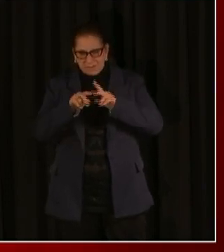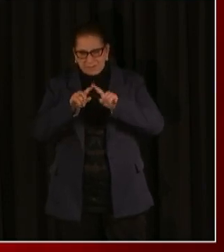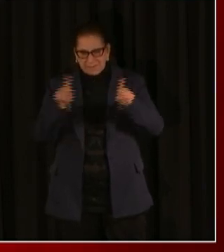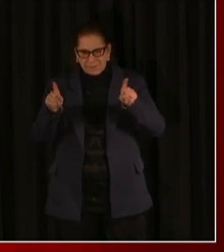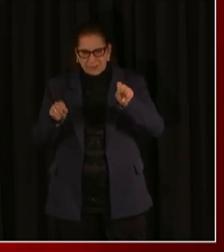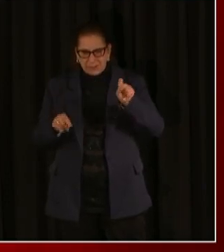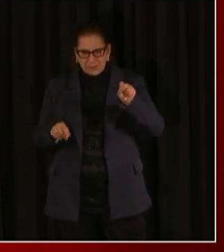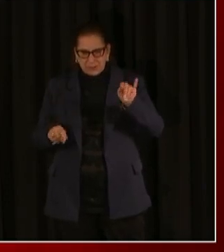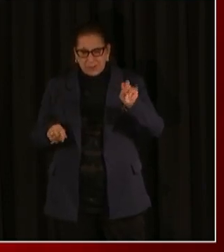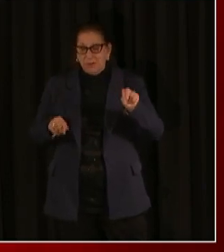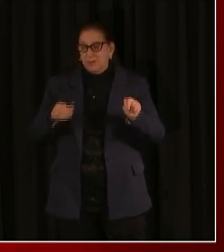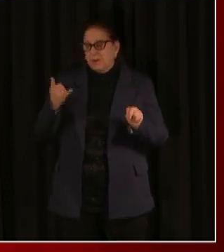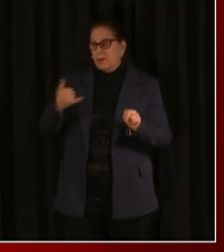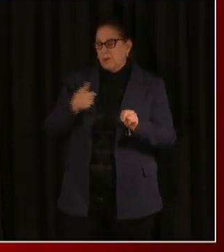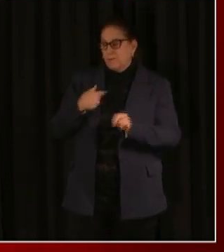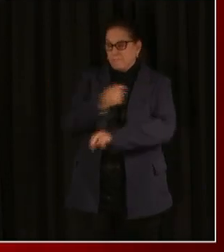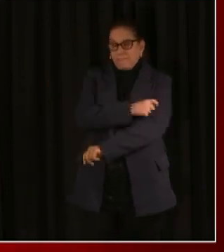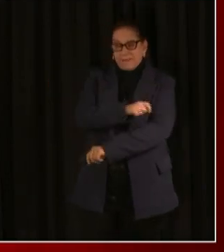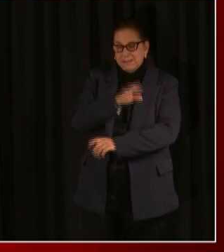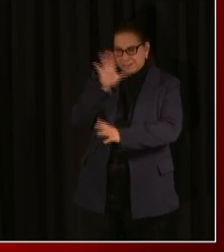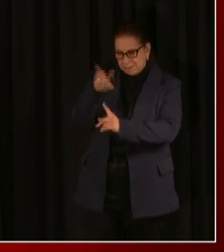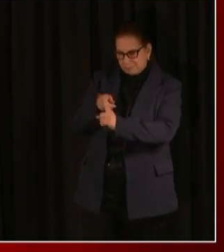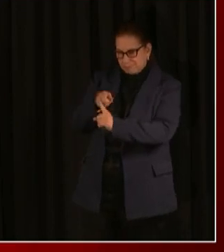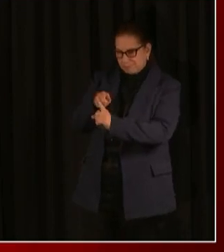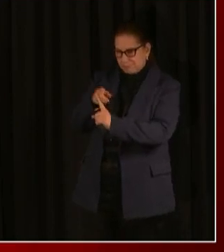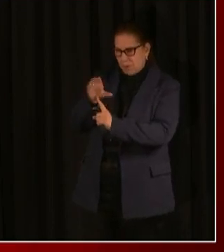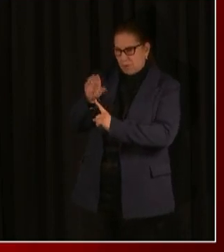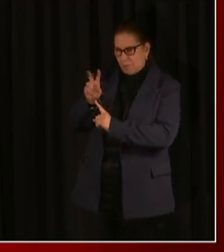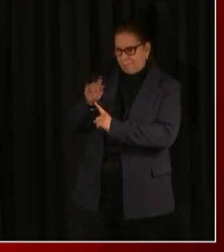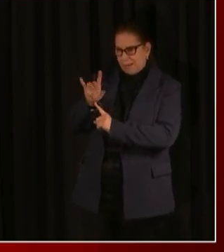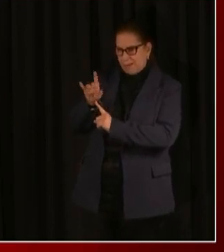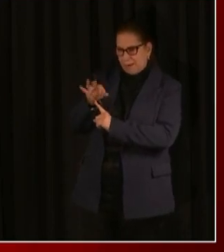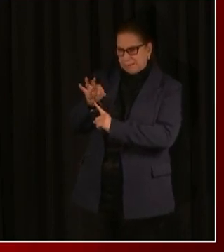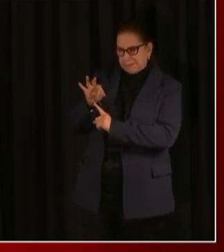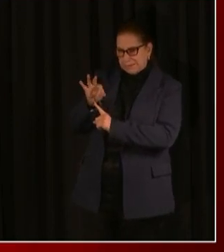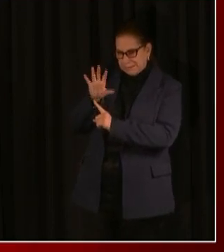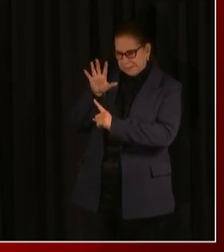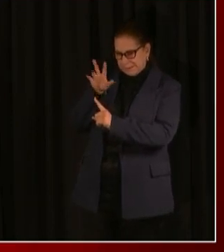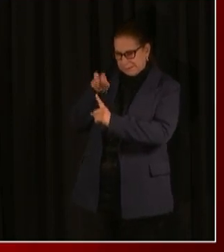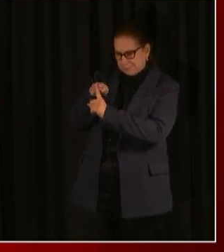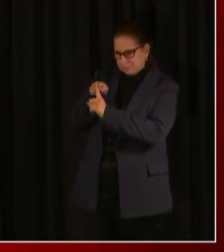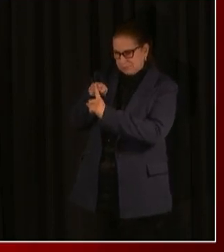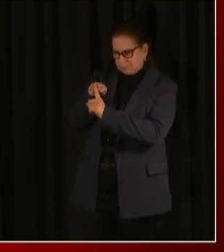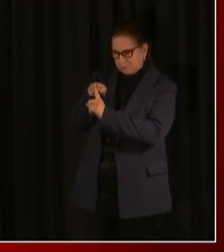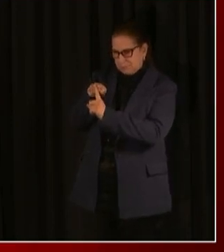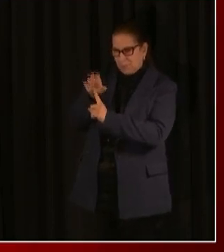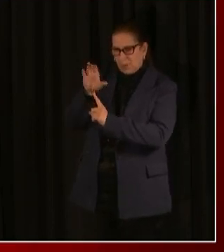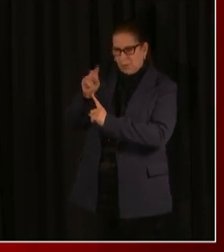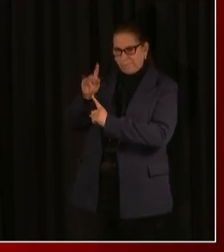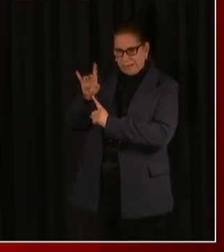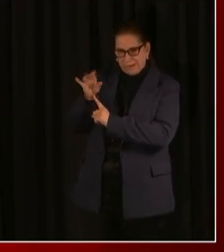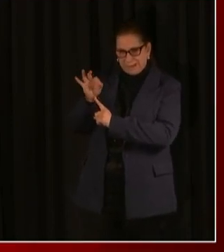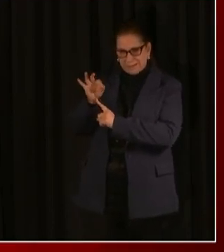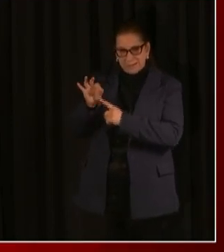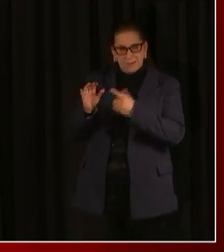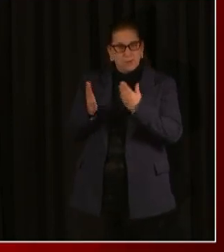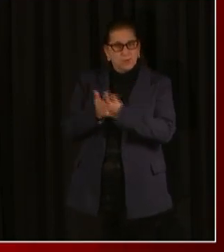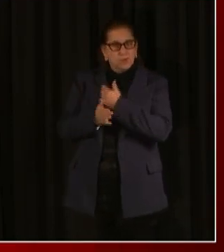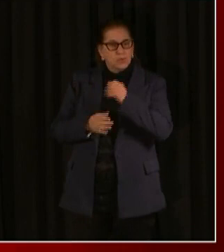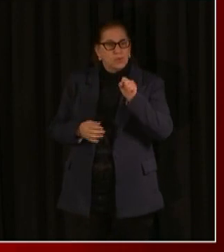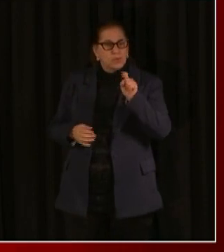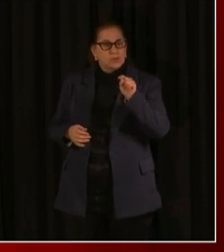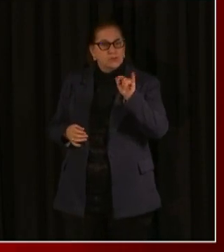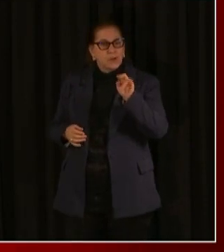of continue to take precautions. But at least know if we're exposed, if you're vaccinated, that the risk of you getting sick